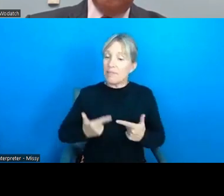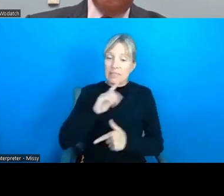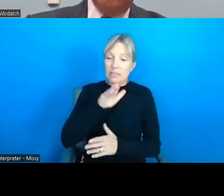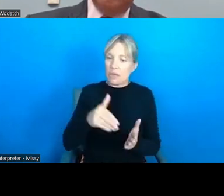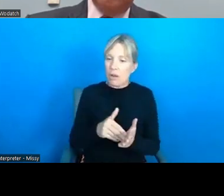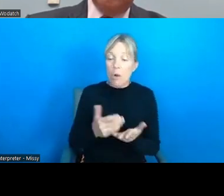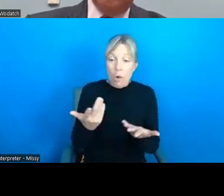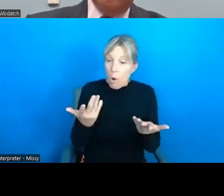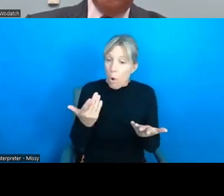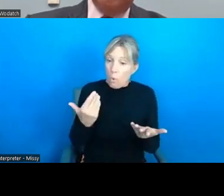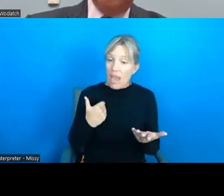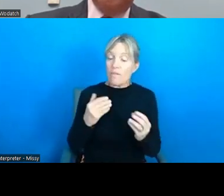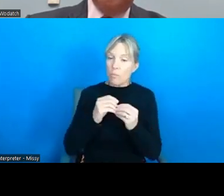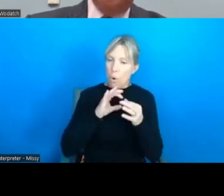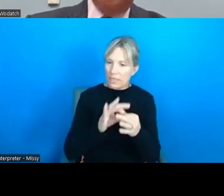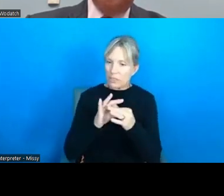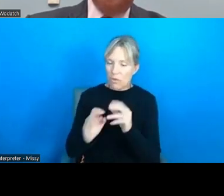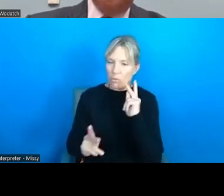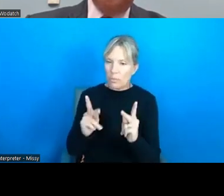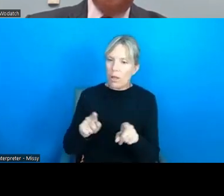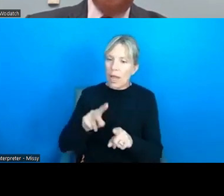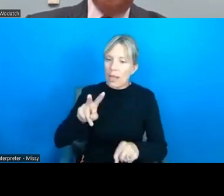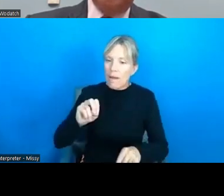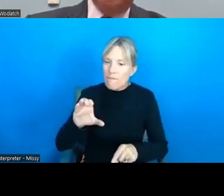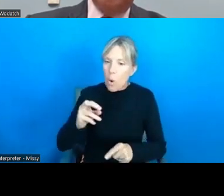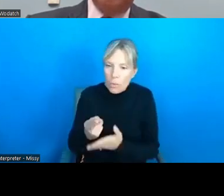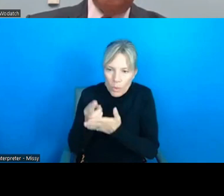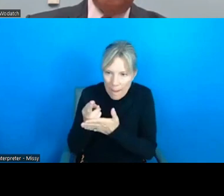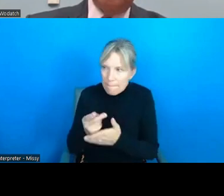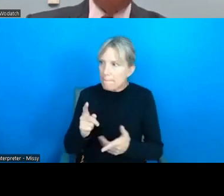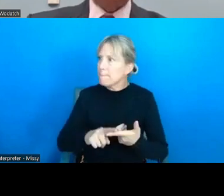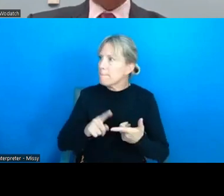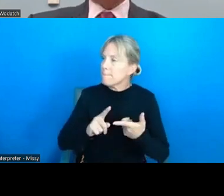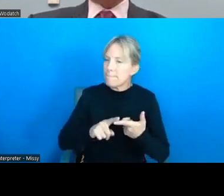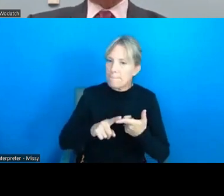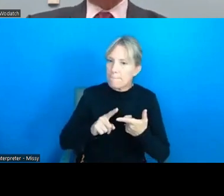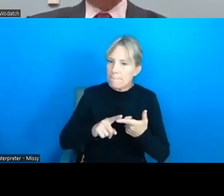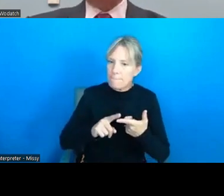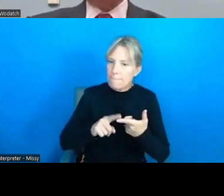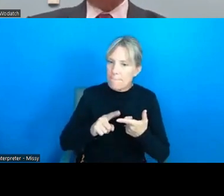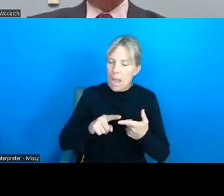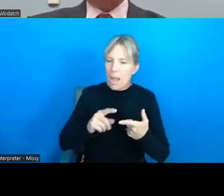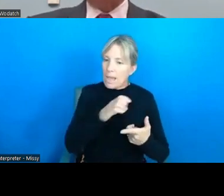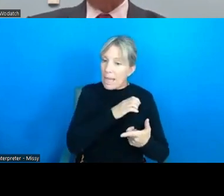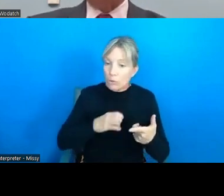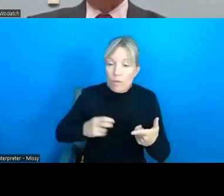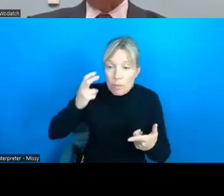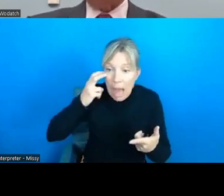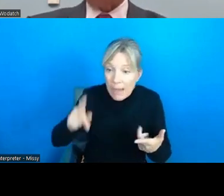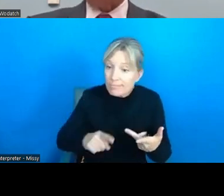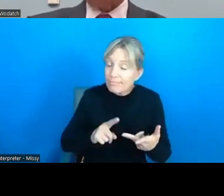build relationships with people like Voc Rehab and the Council of the Blind and